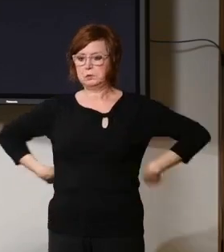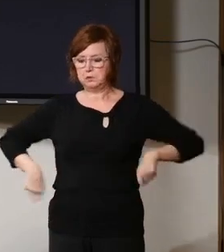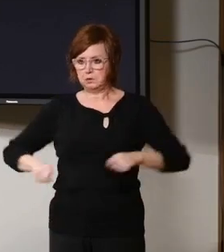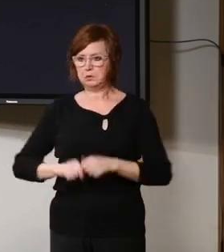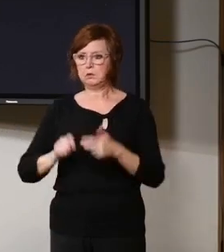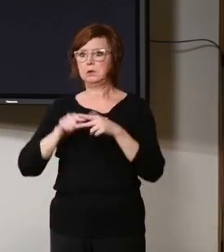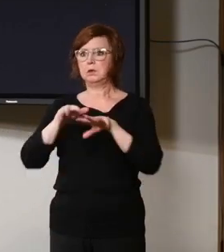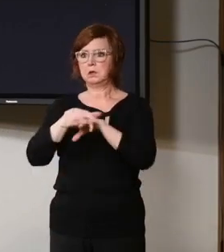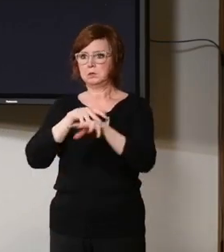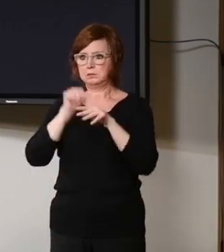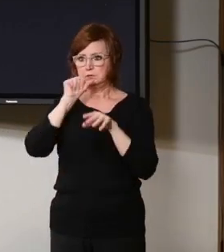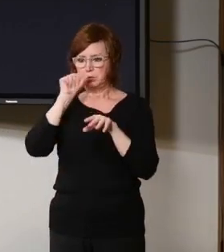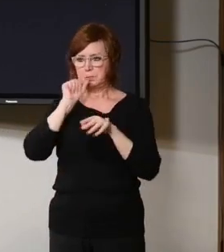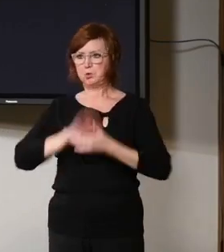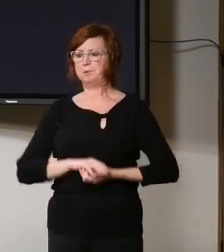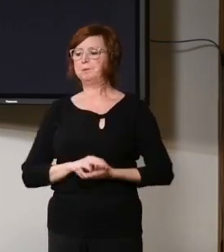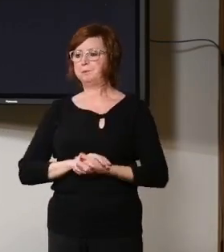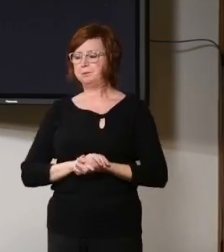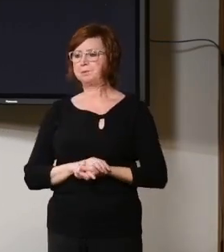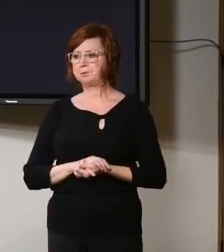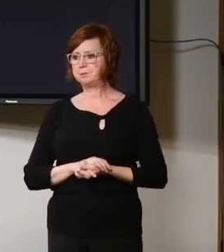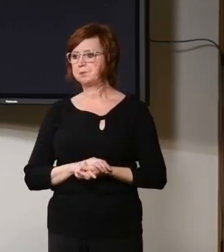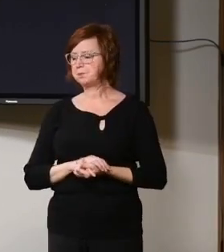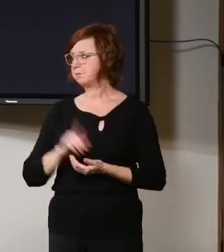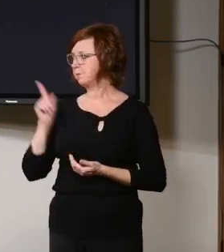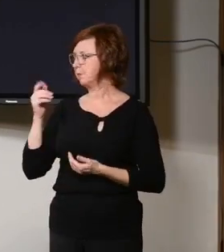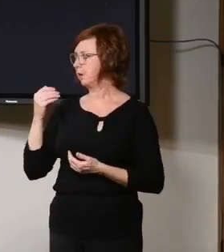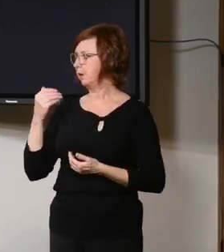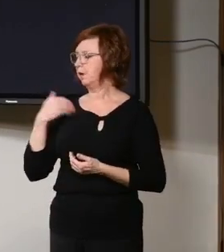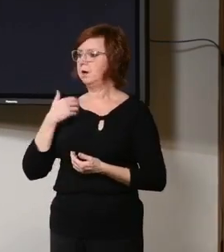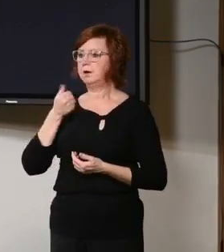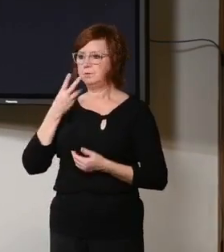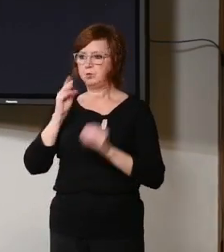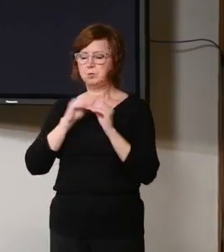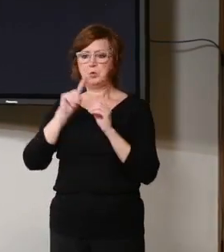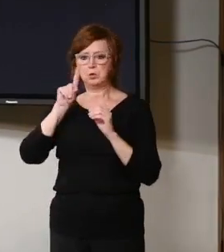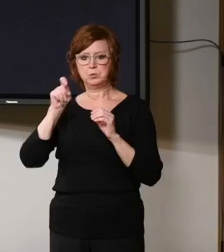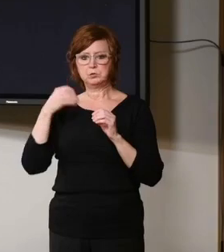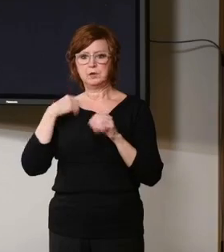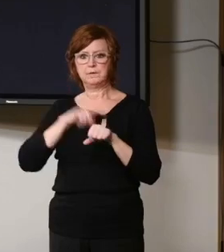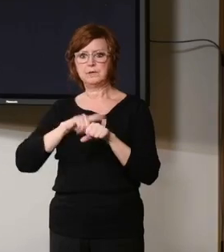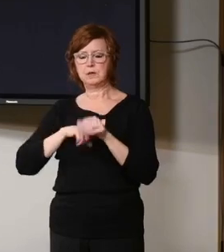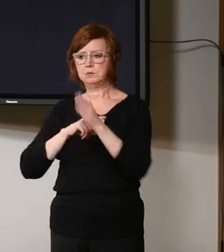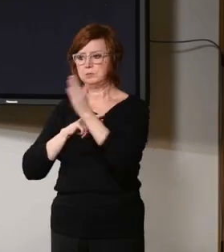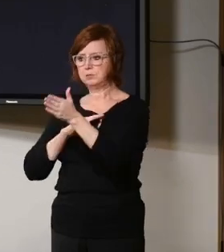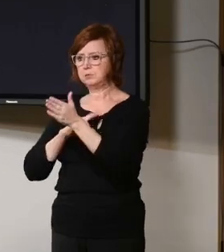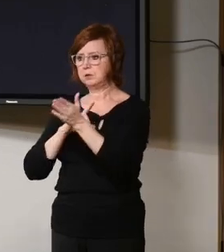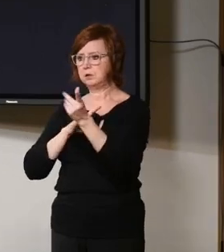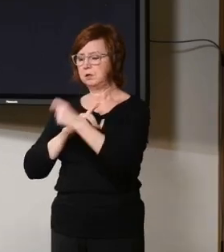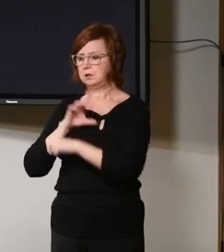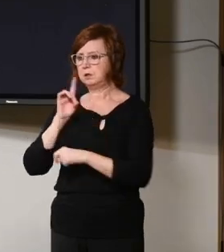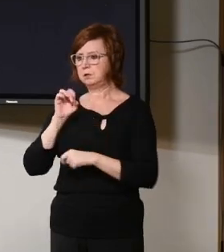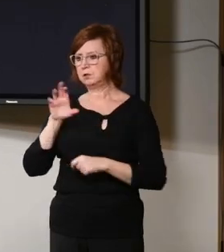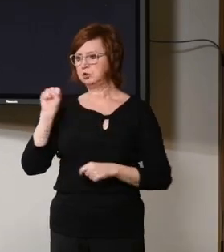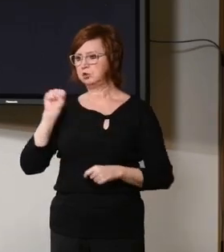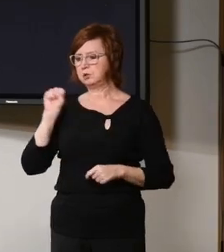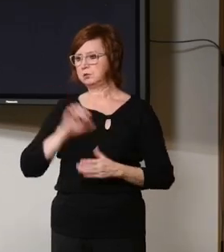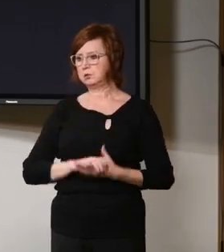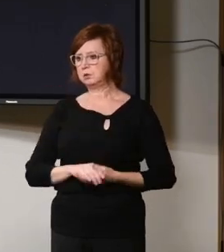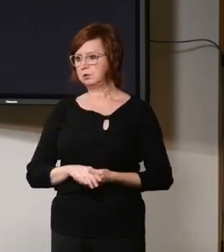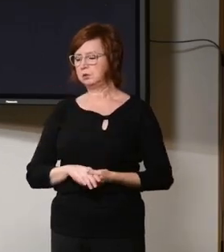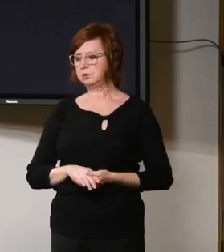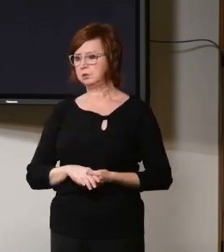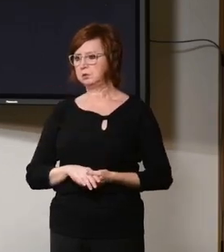We've got time for a couple more questions, Steph. Dr. Shahab, can you give an